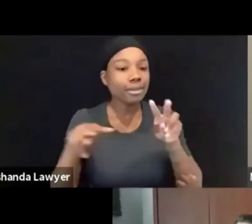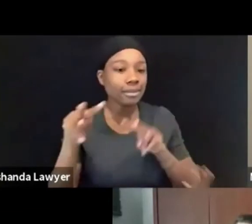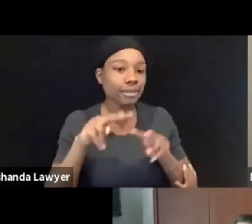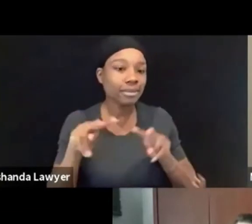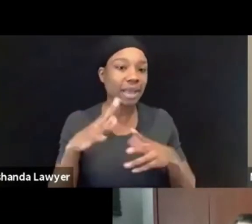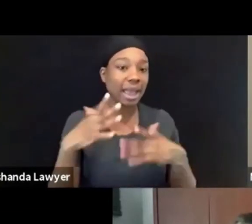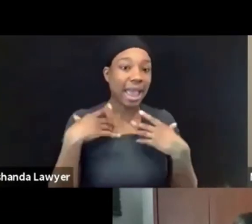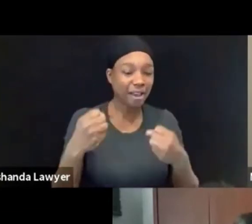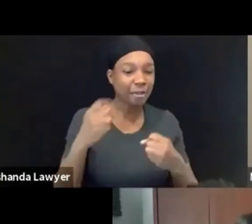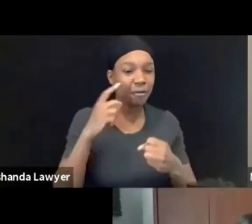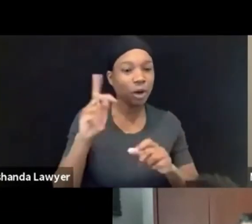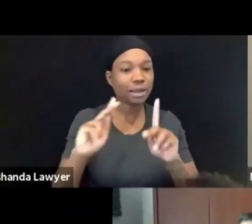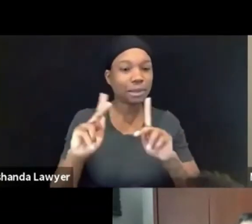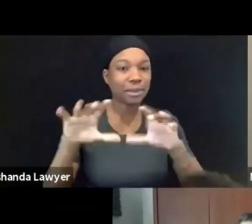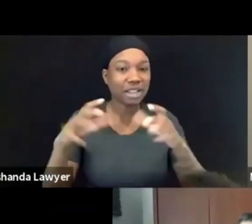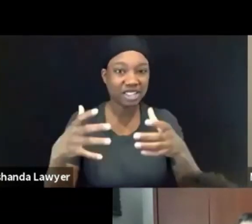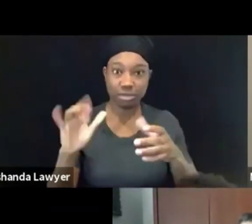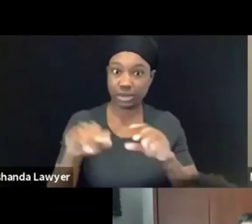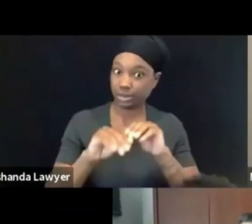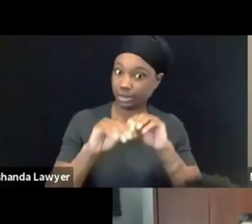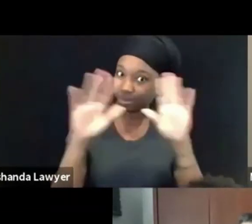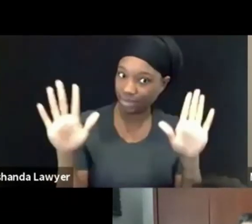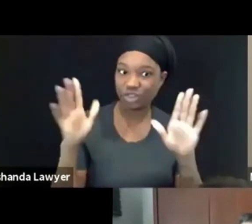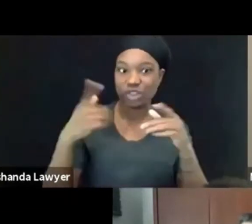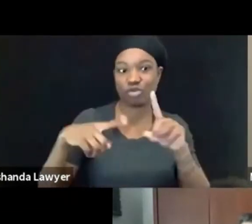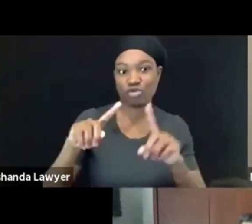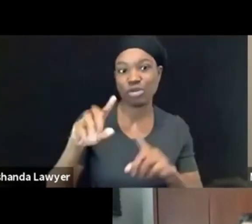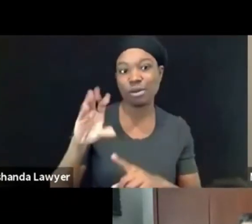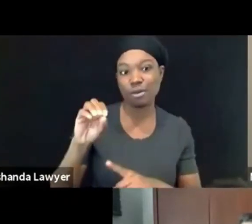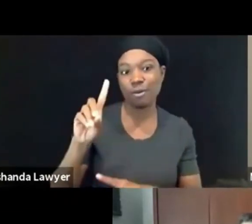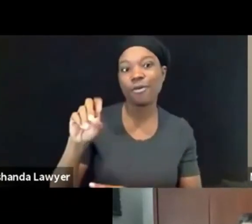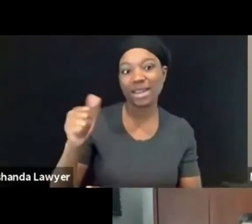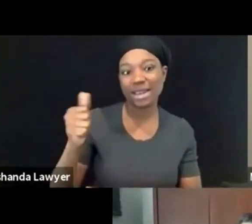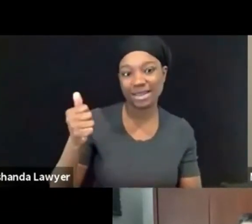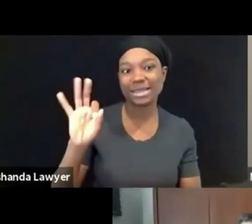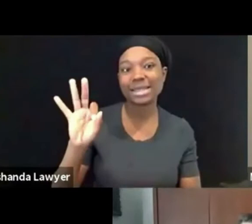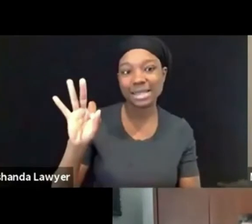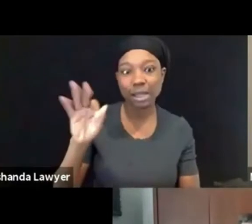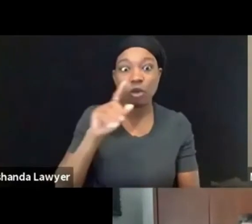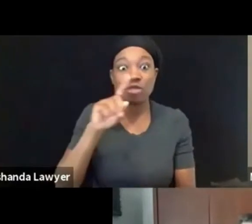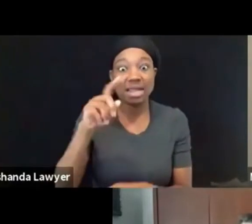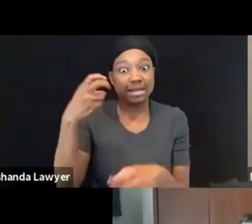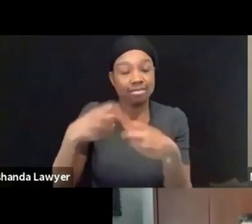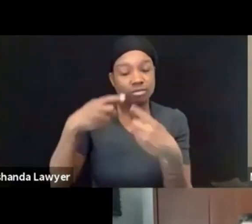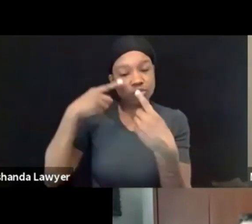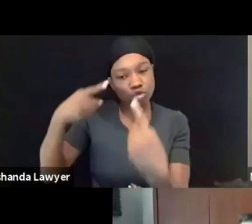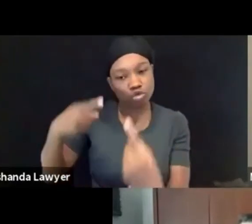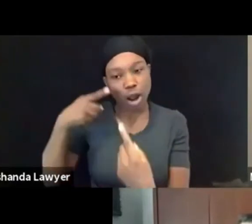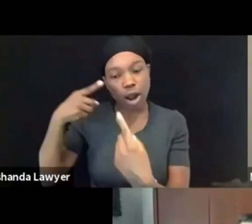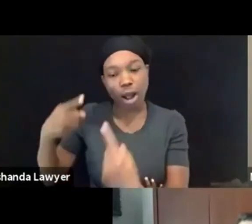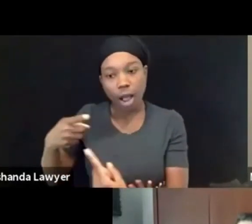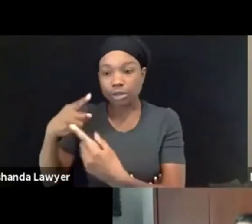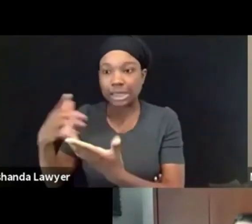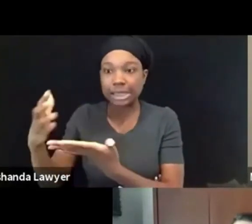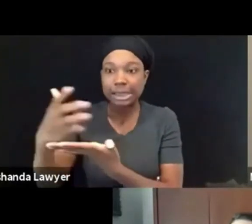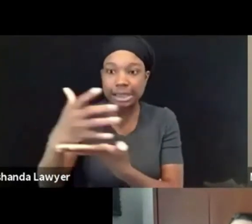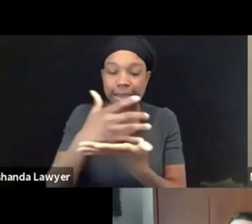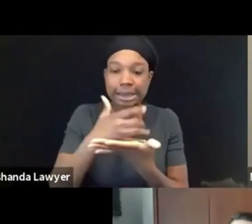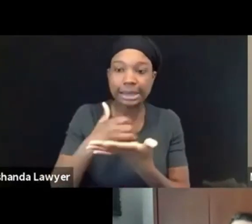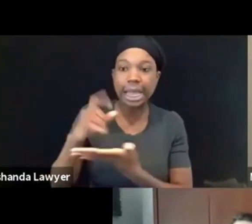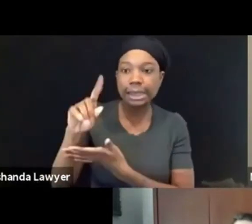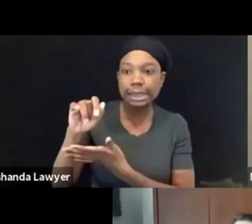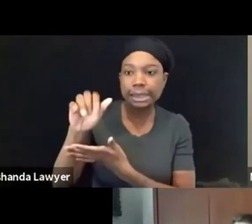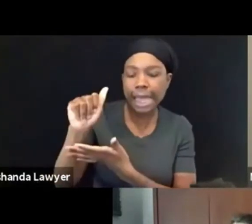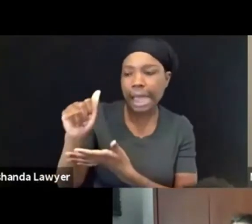And that has been very apparent during the pandemic, where it has been really difficult to get data to see how